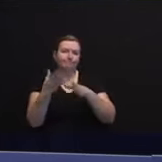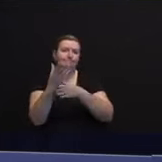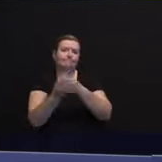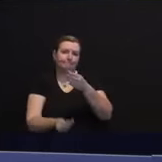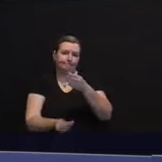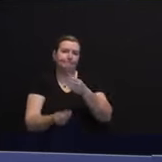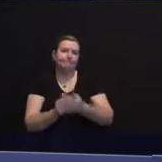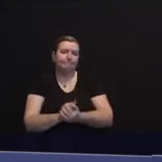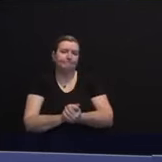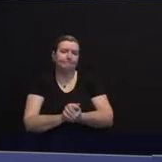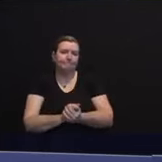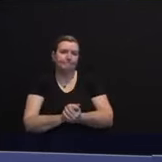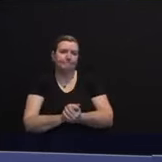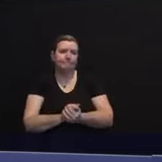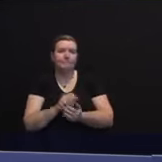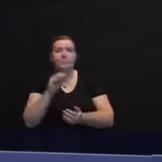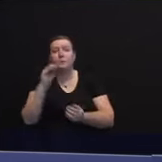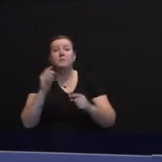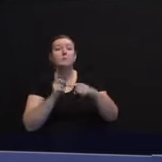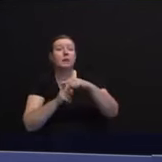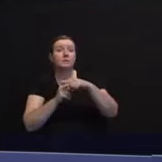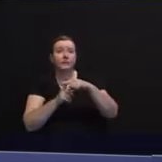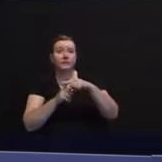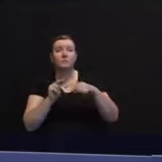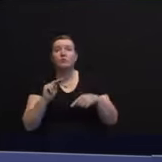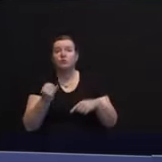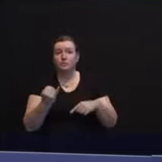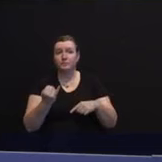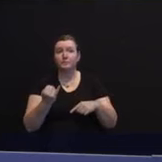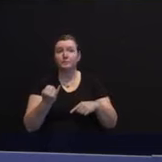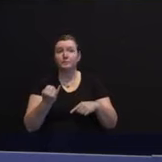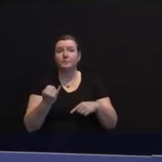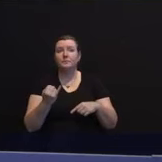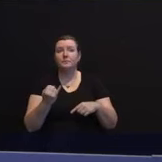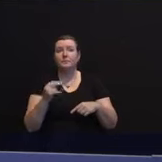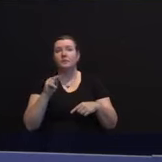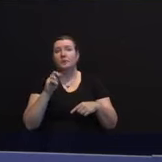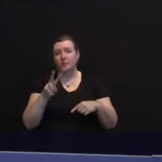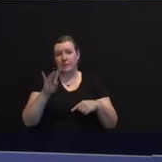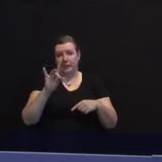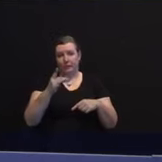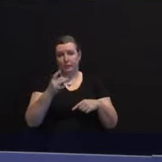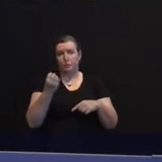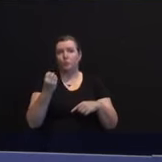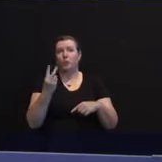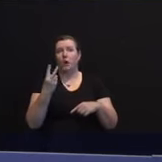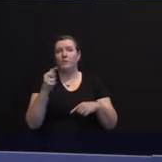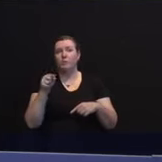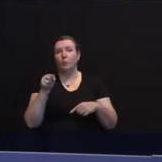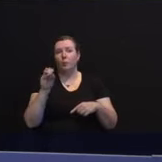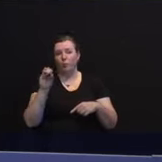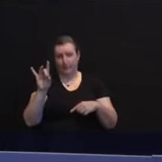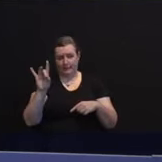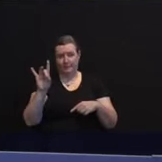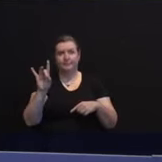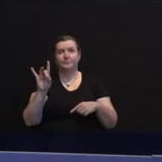Percent positivity in New Jersey as of November 8th is 12.02%. The northern part of the